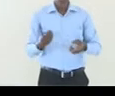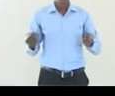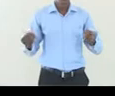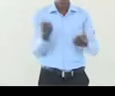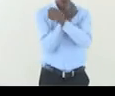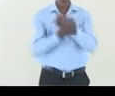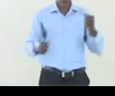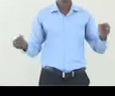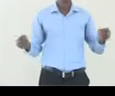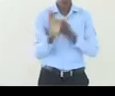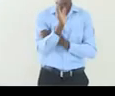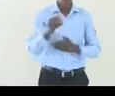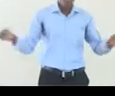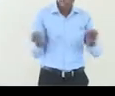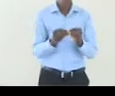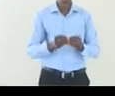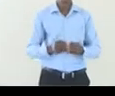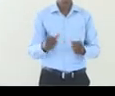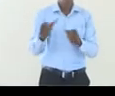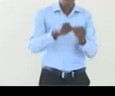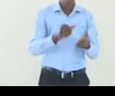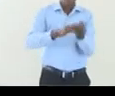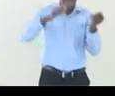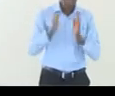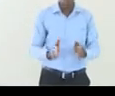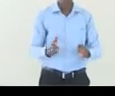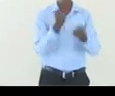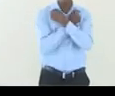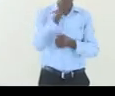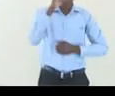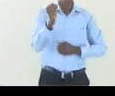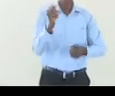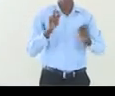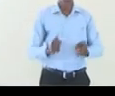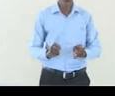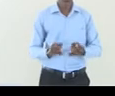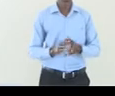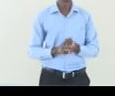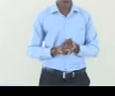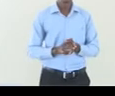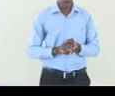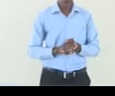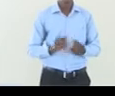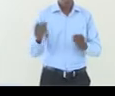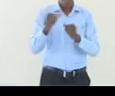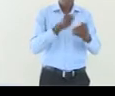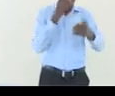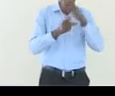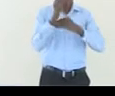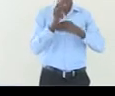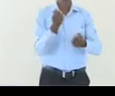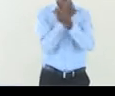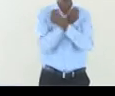more. Every believer loves his people. In the course of history, every prophetic